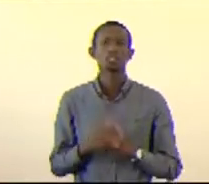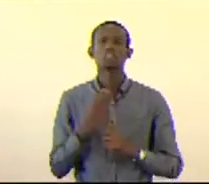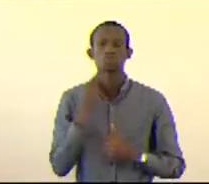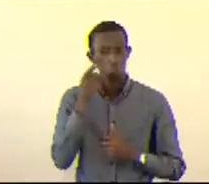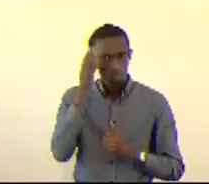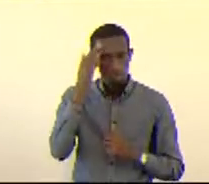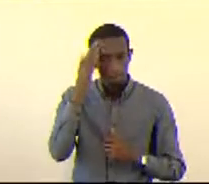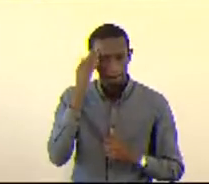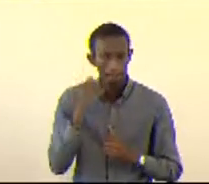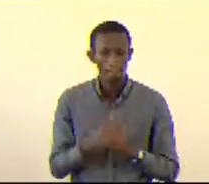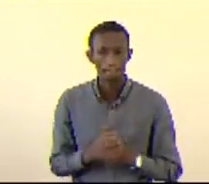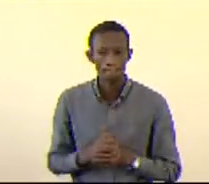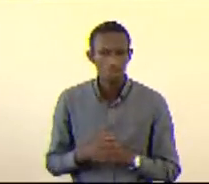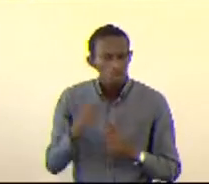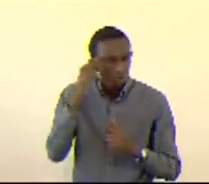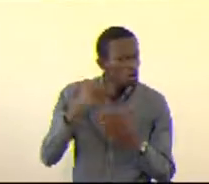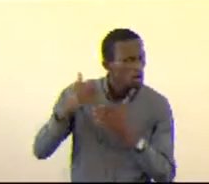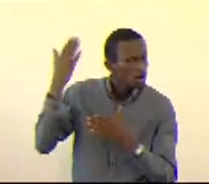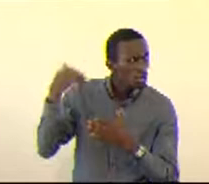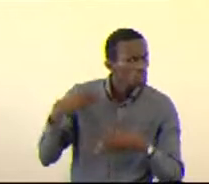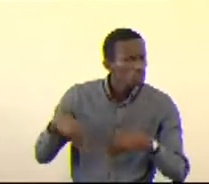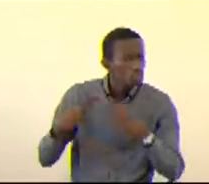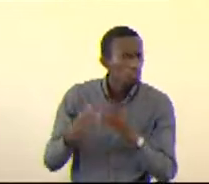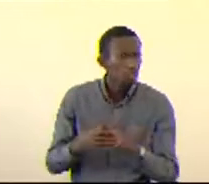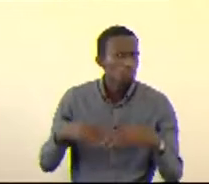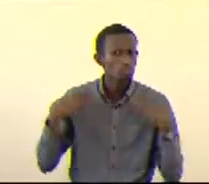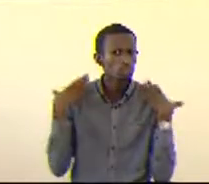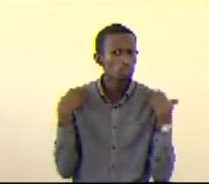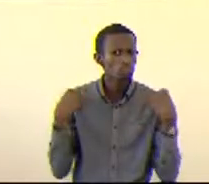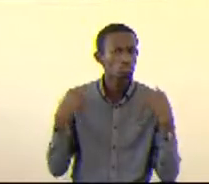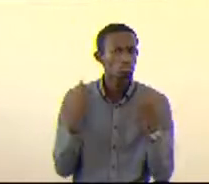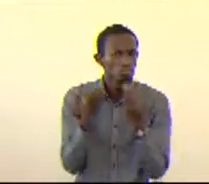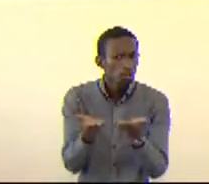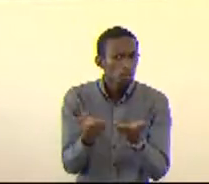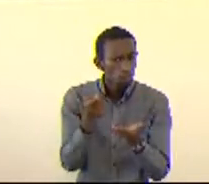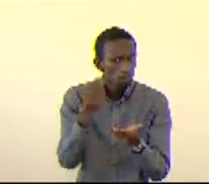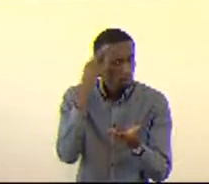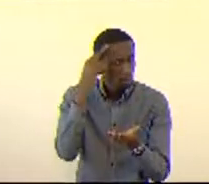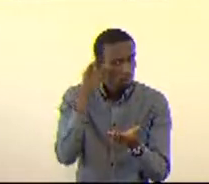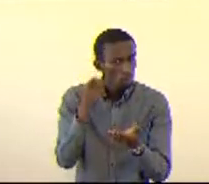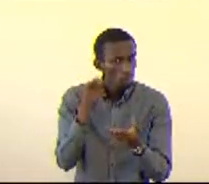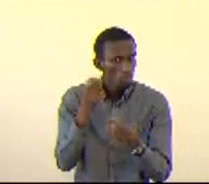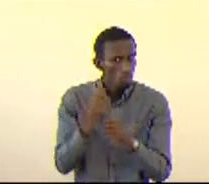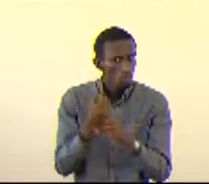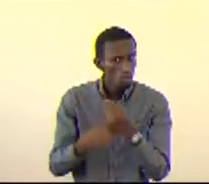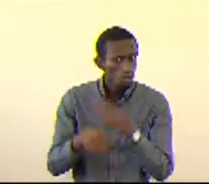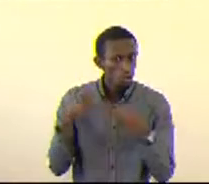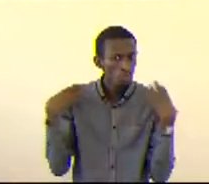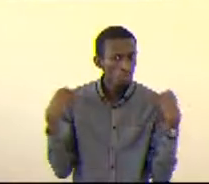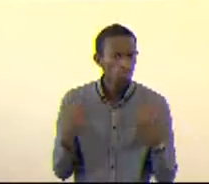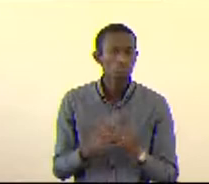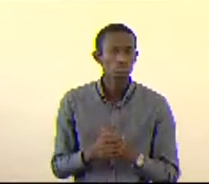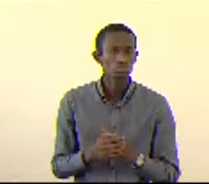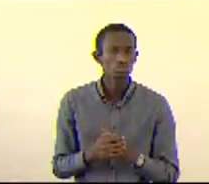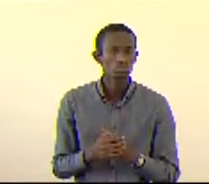previous assignment. You remember last time I left you with some work to do. And some of them are very easy, which I'm going to ignore. I'm going to concentrate